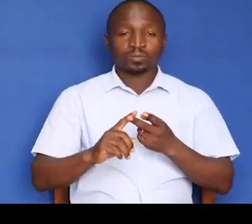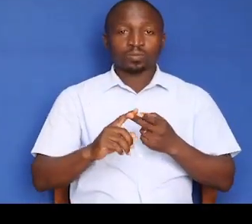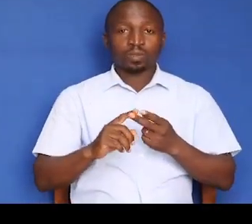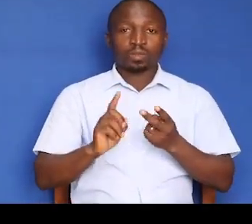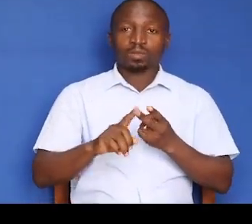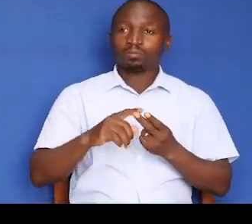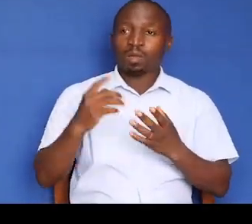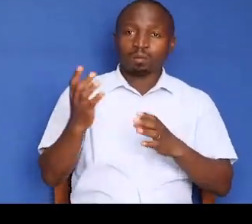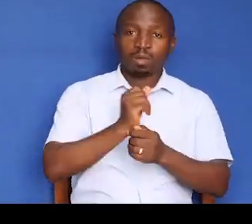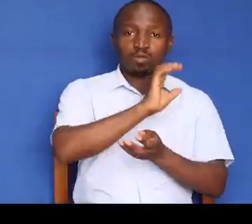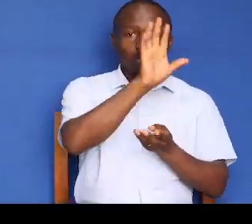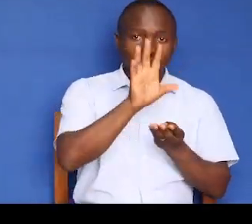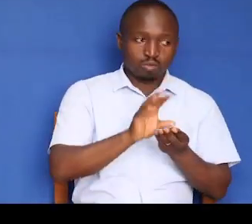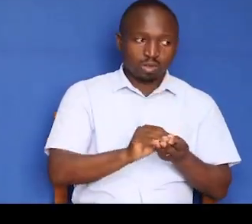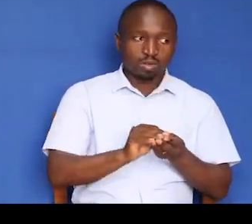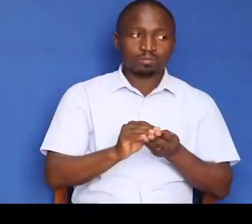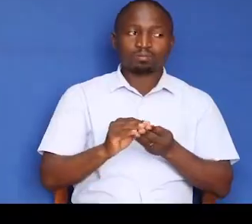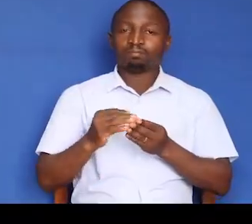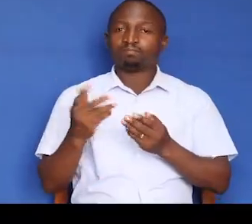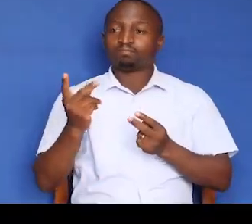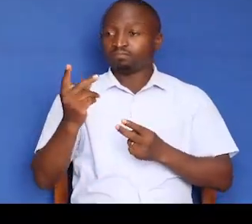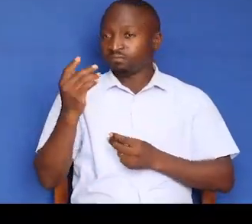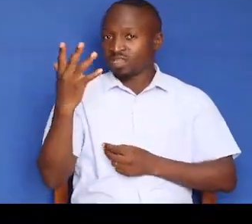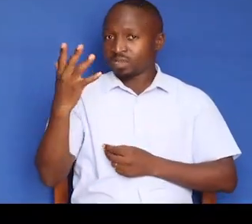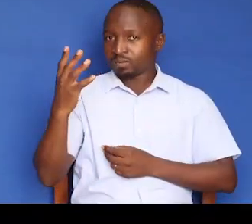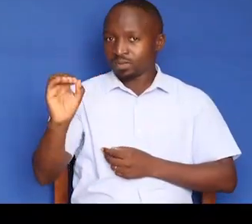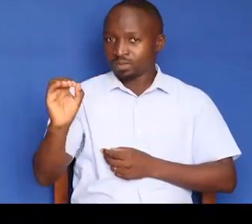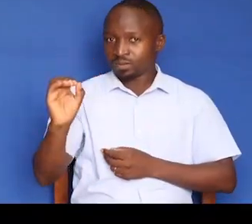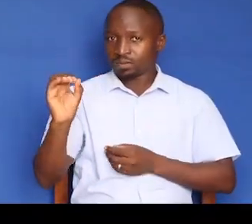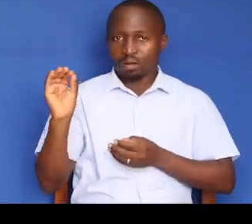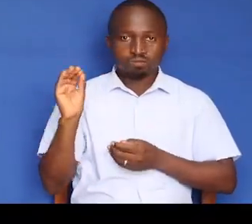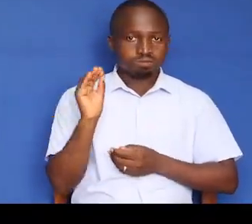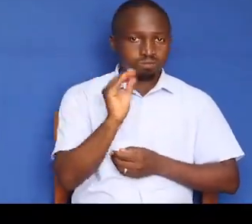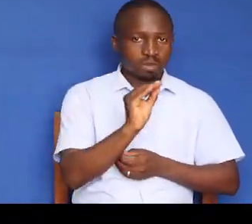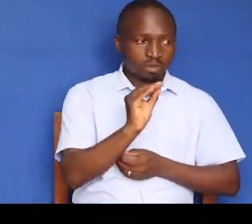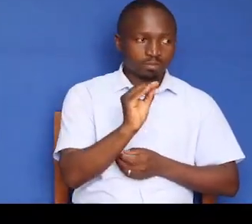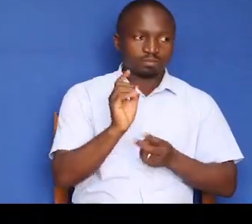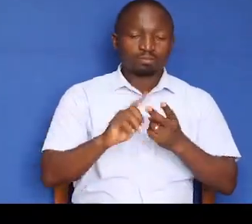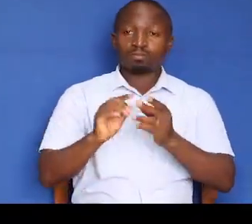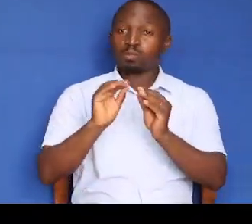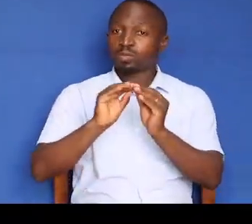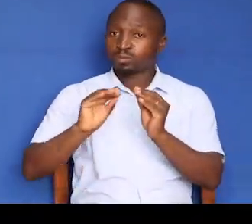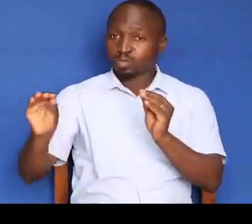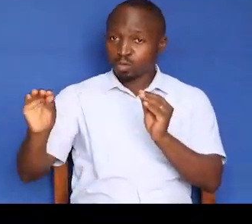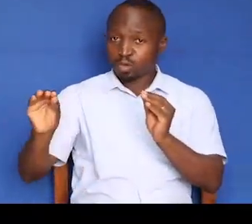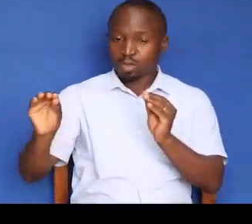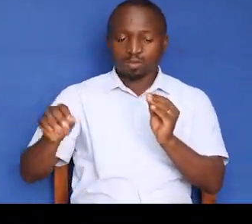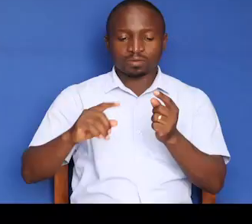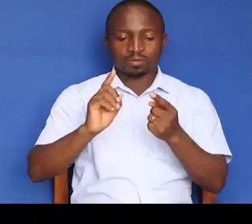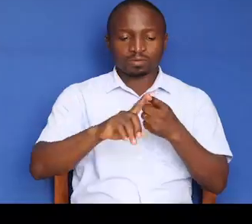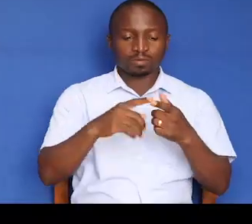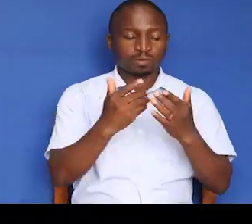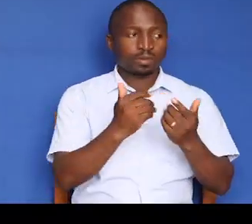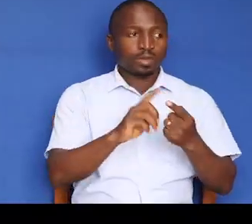output level, total revenue is seen to be 50. Now it's 50 minus, because we